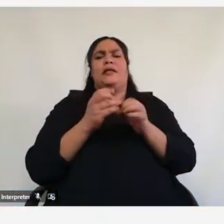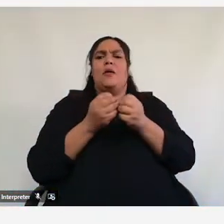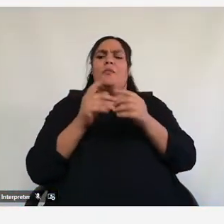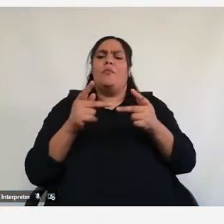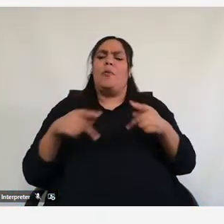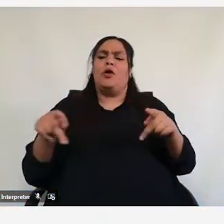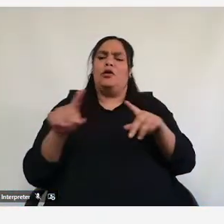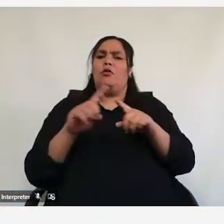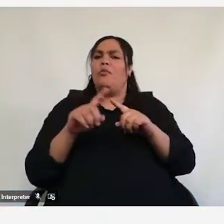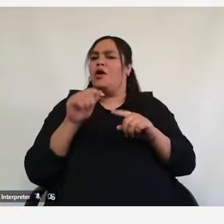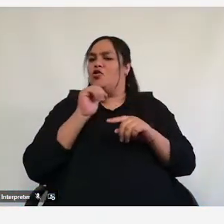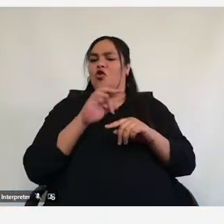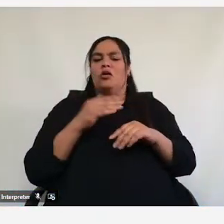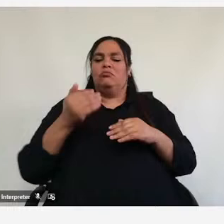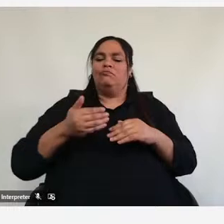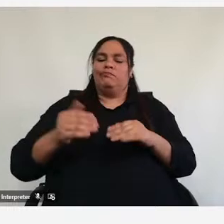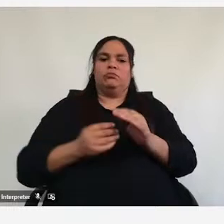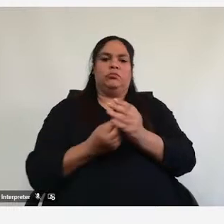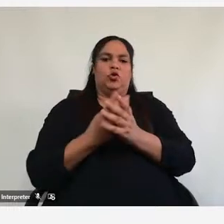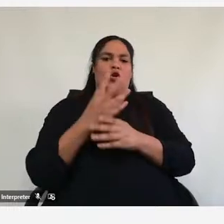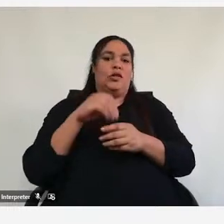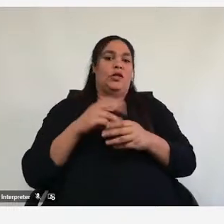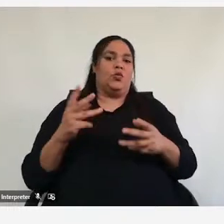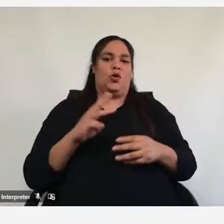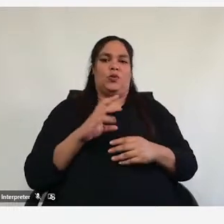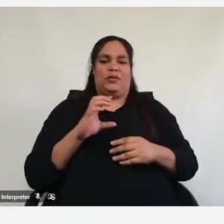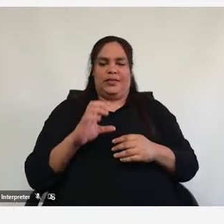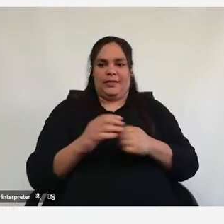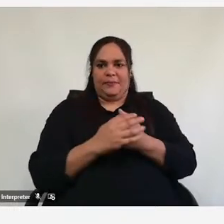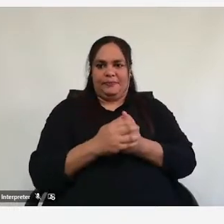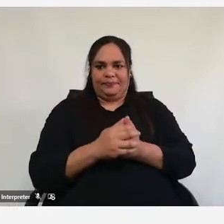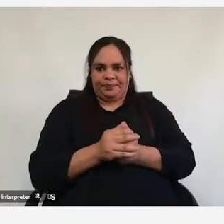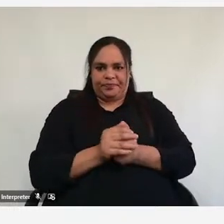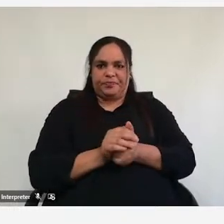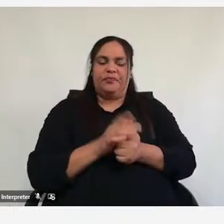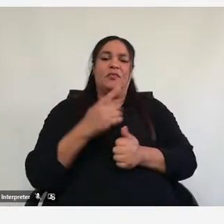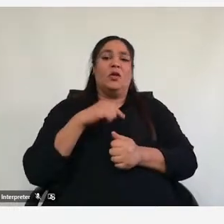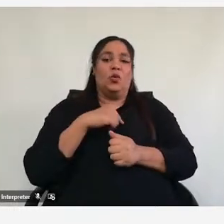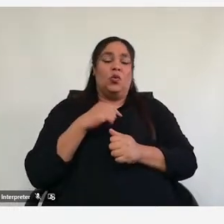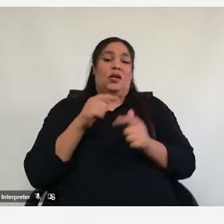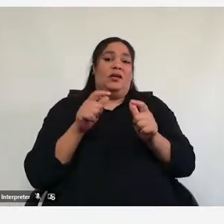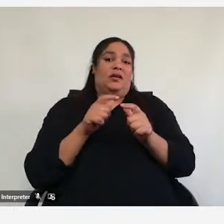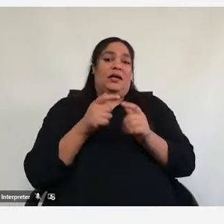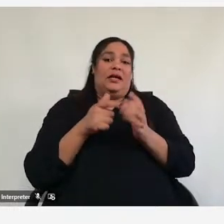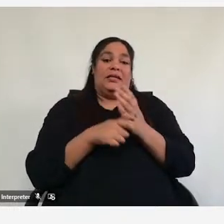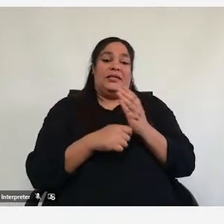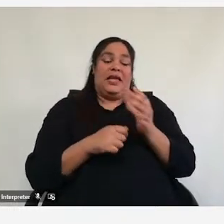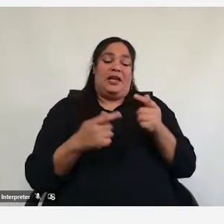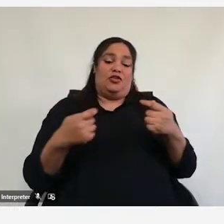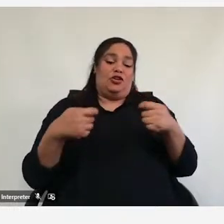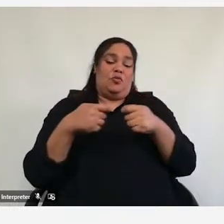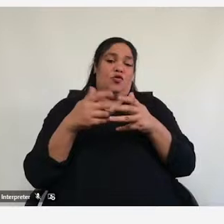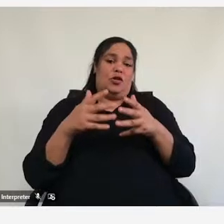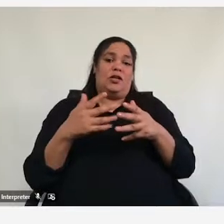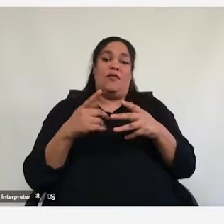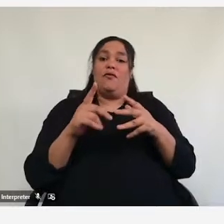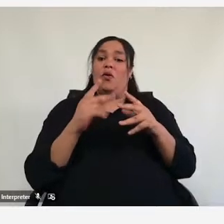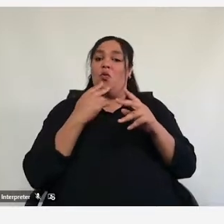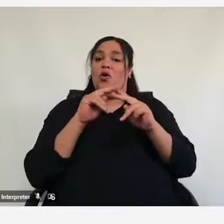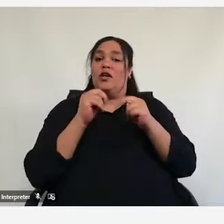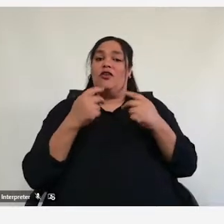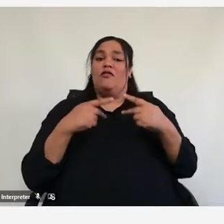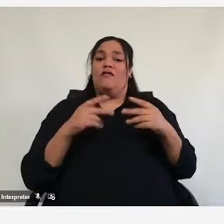with the rapid growth in the Western Cape. We are a large tax contributor to the national